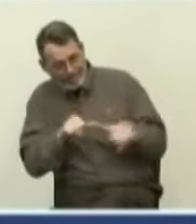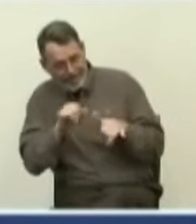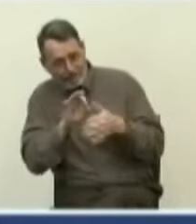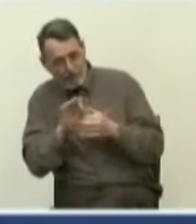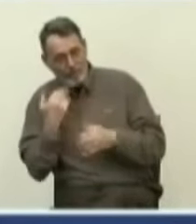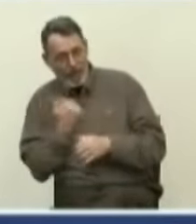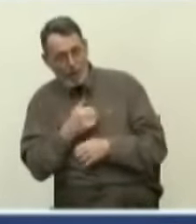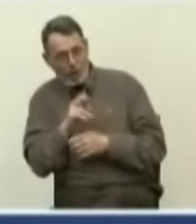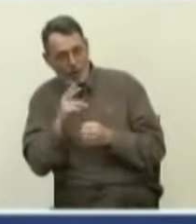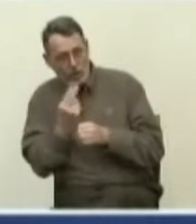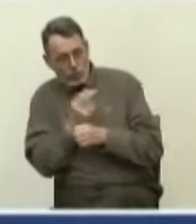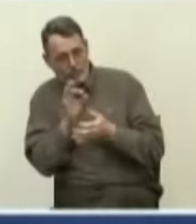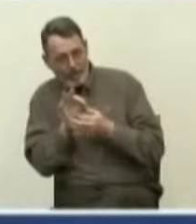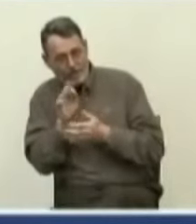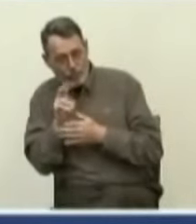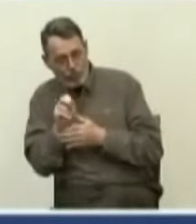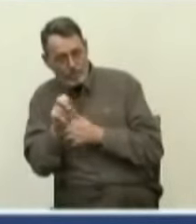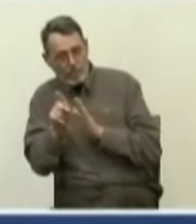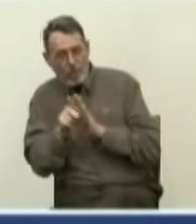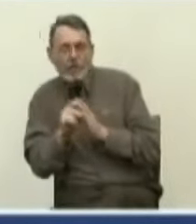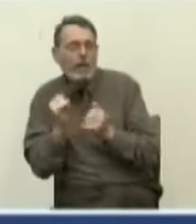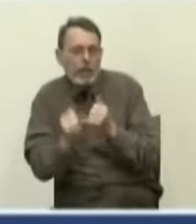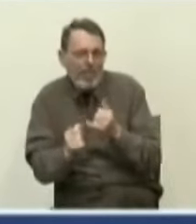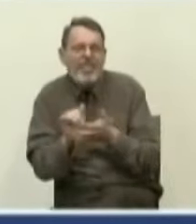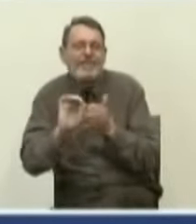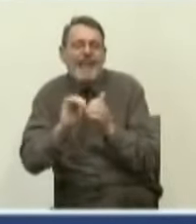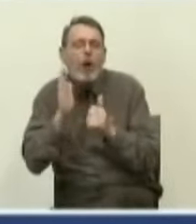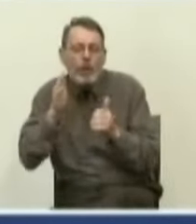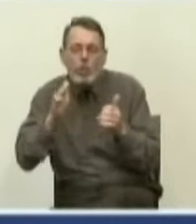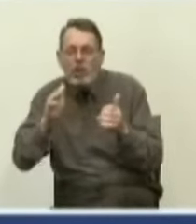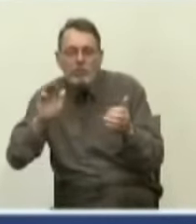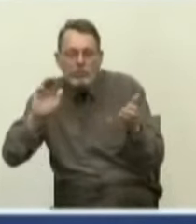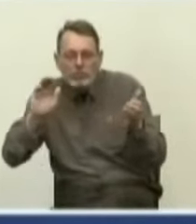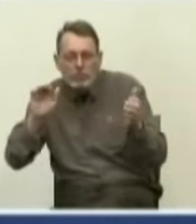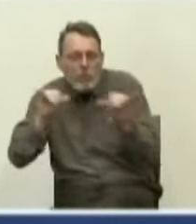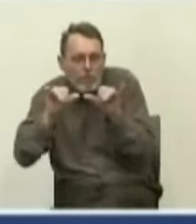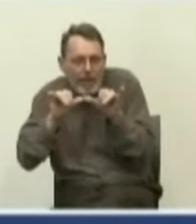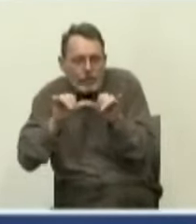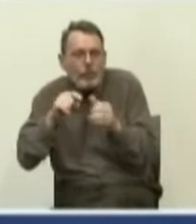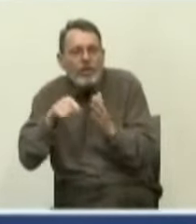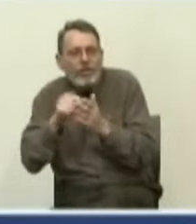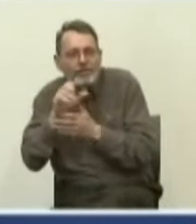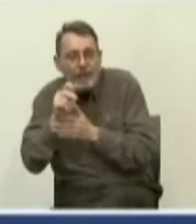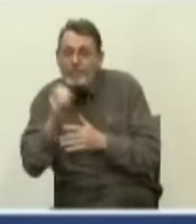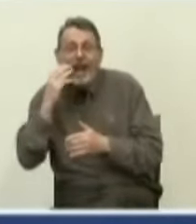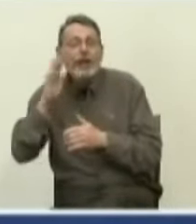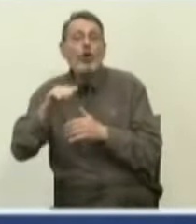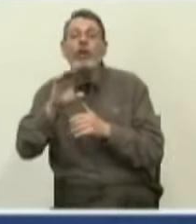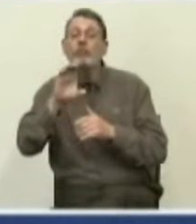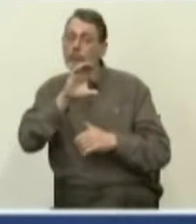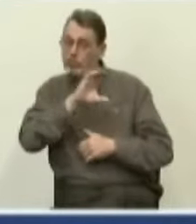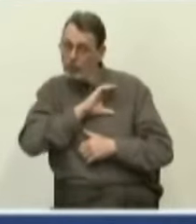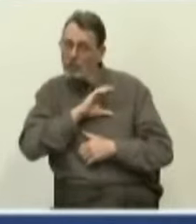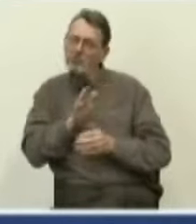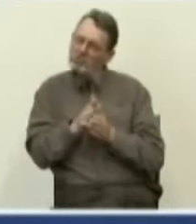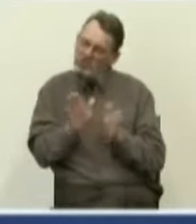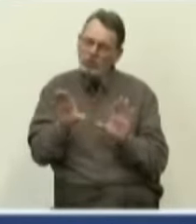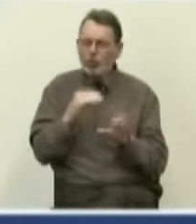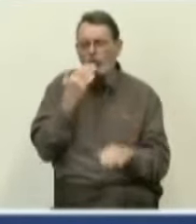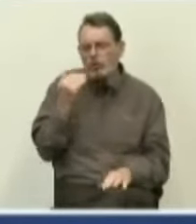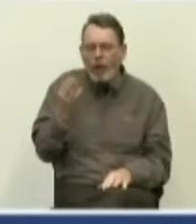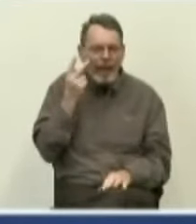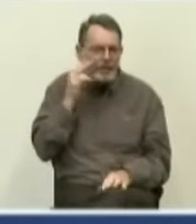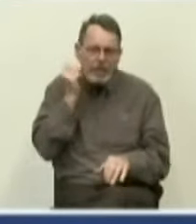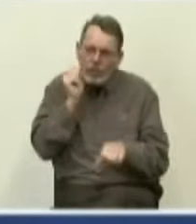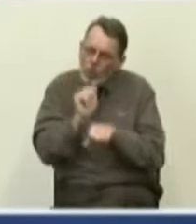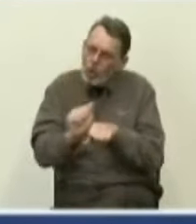that's how ultimately this case will be measured. But I know our officers do a good job because I see the work day in